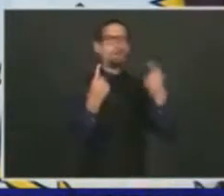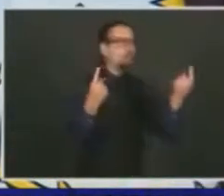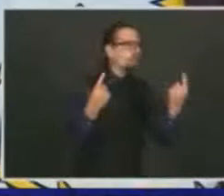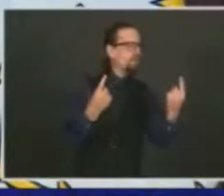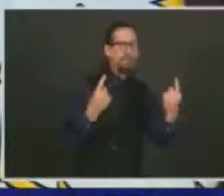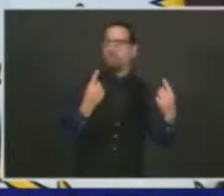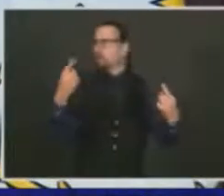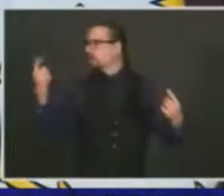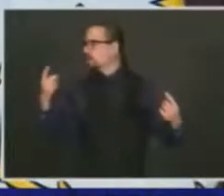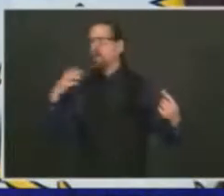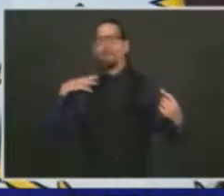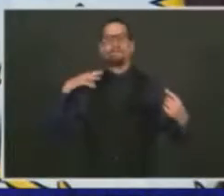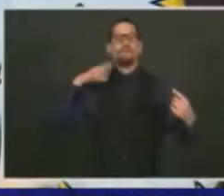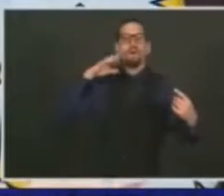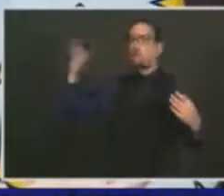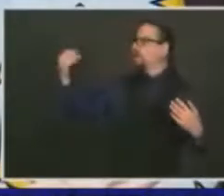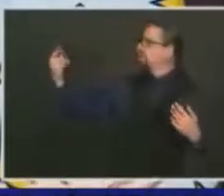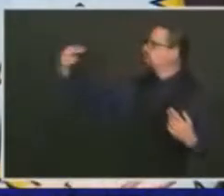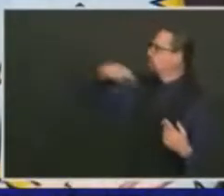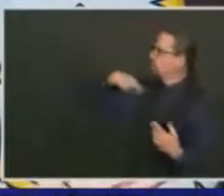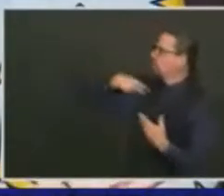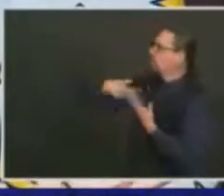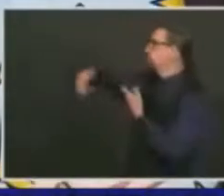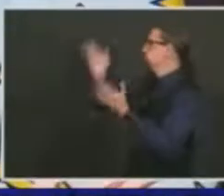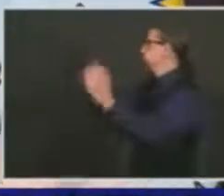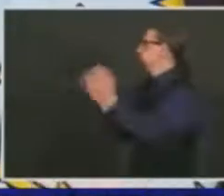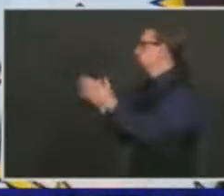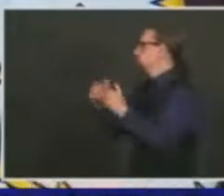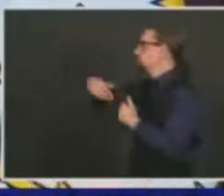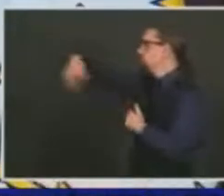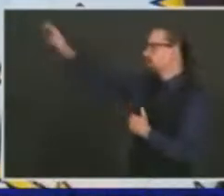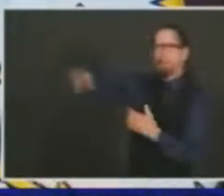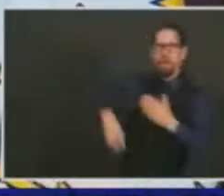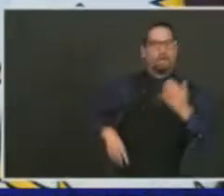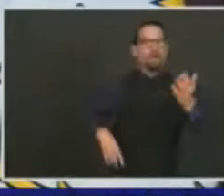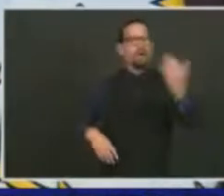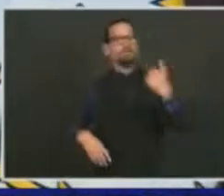your mask off, and as a result, we're not in a great place.